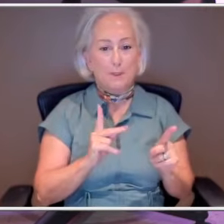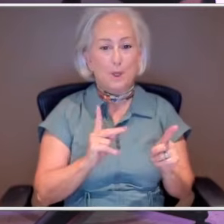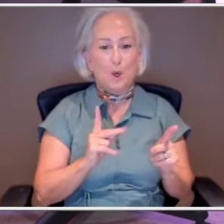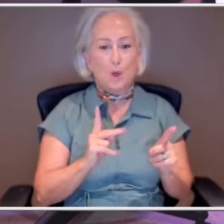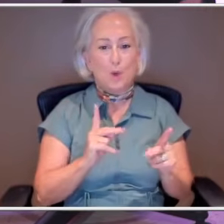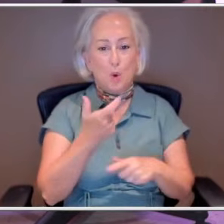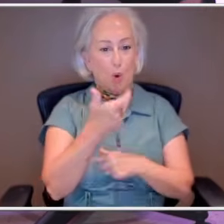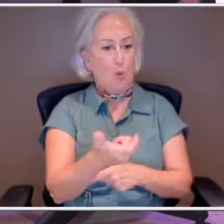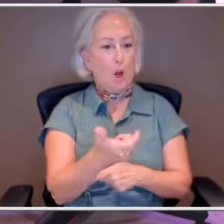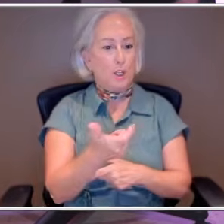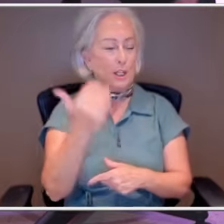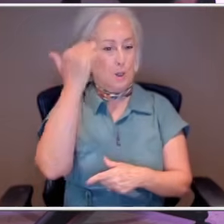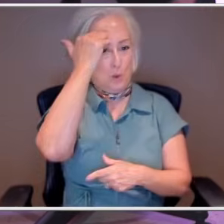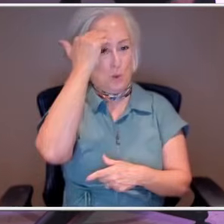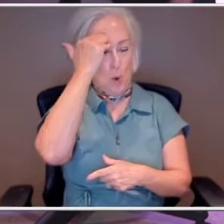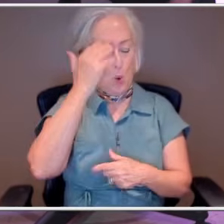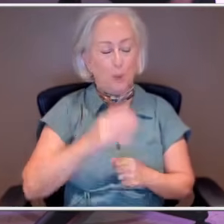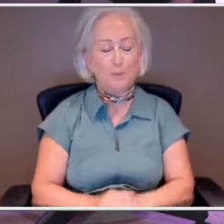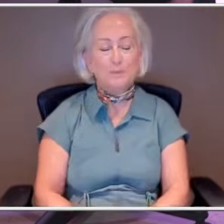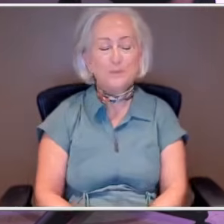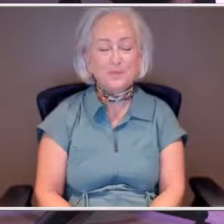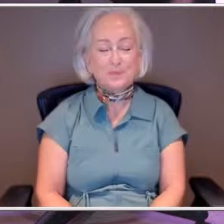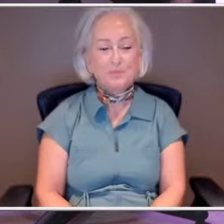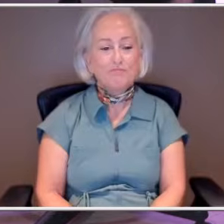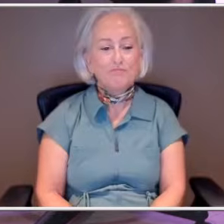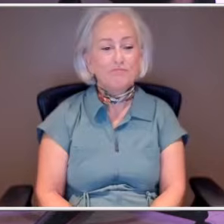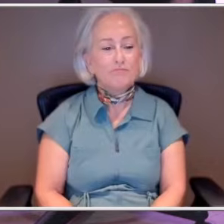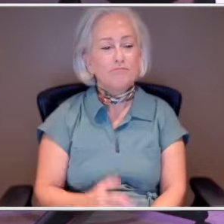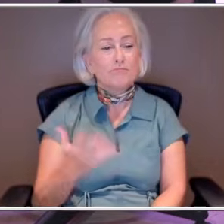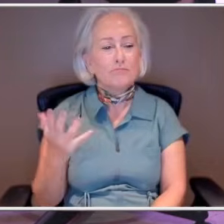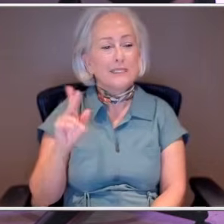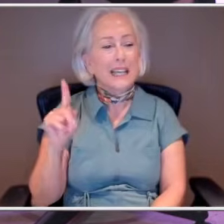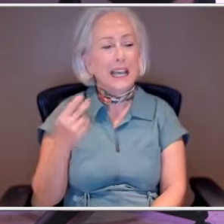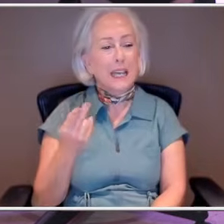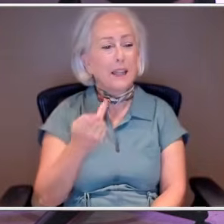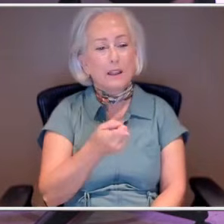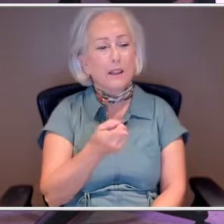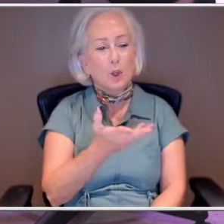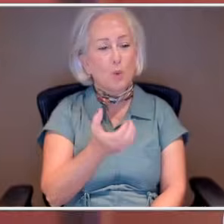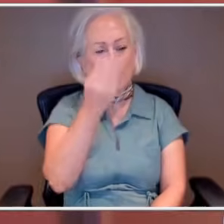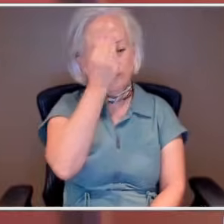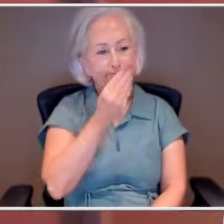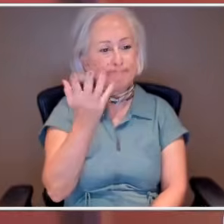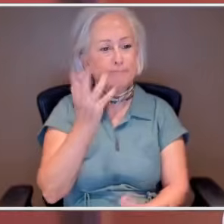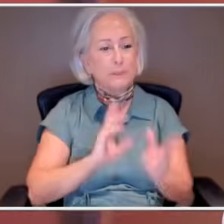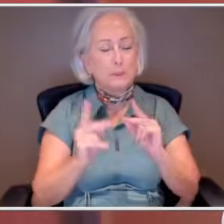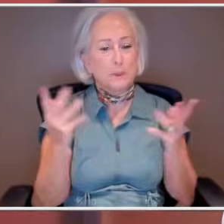you want people watching to know who might be going through their own health journey?